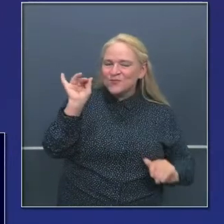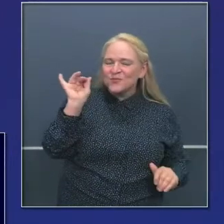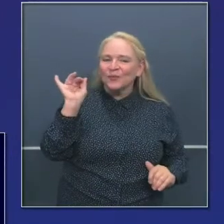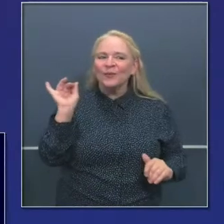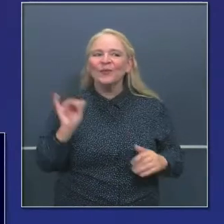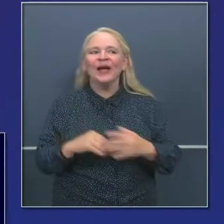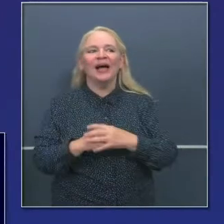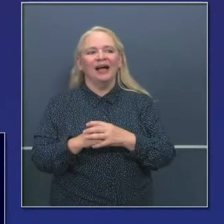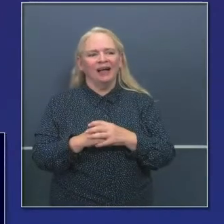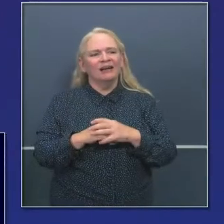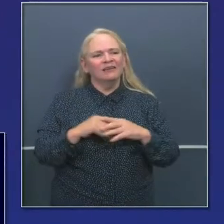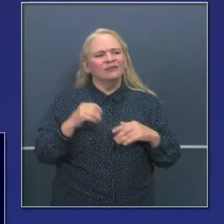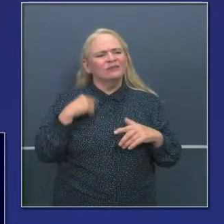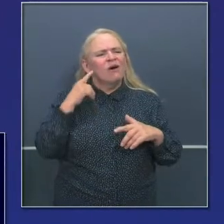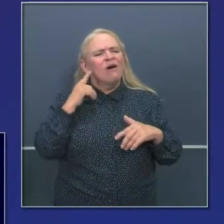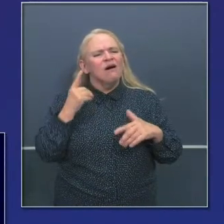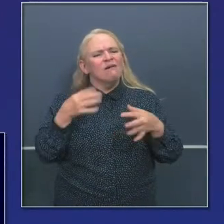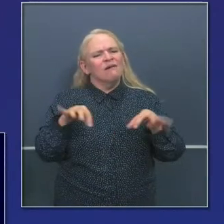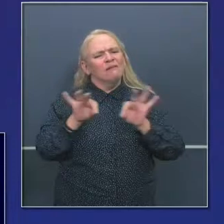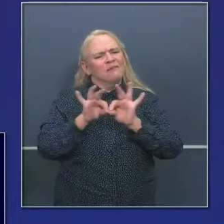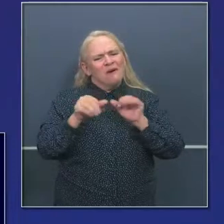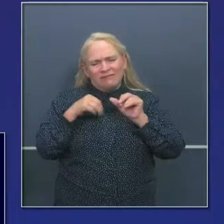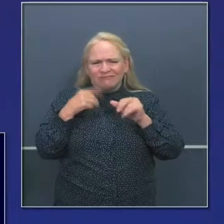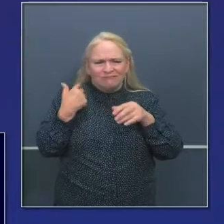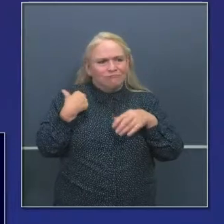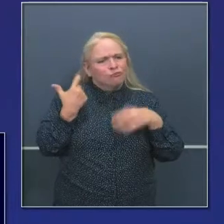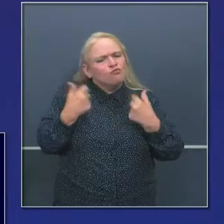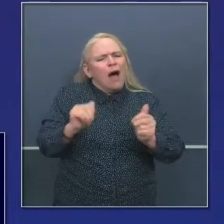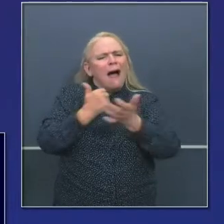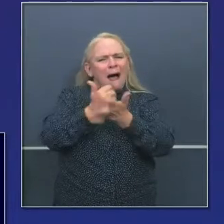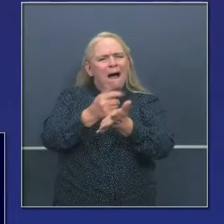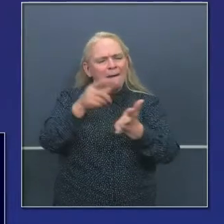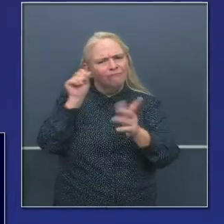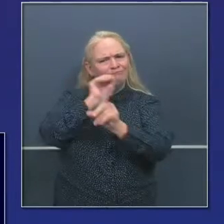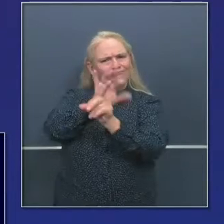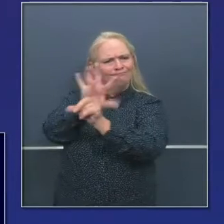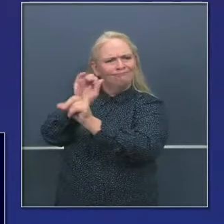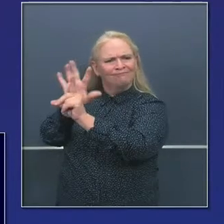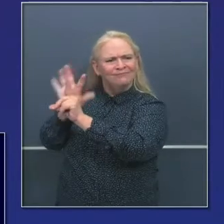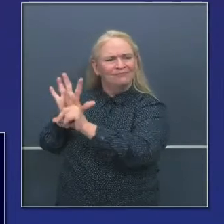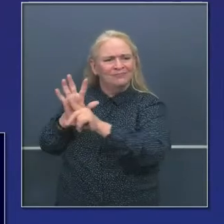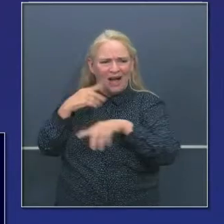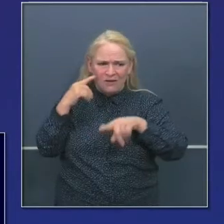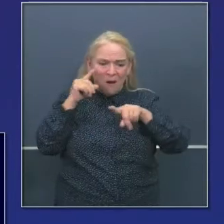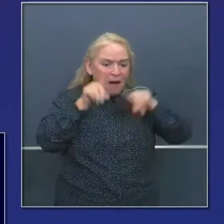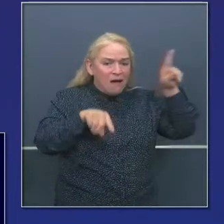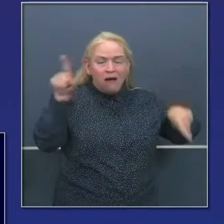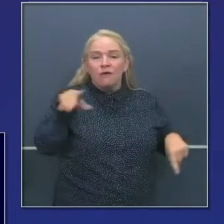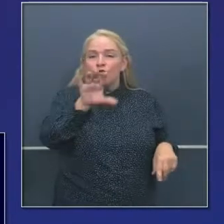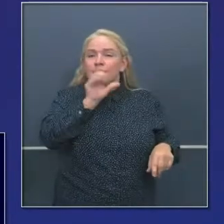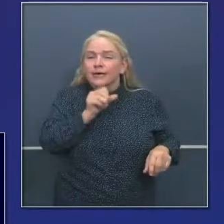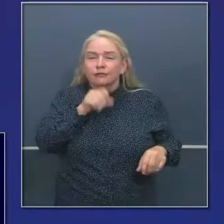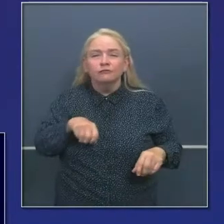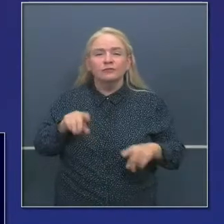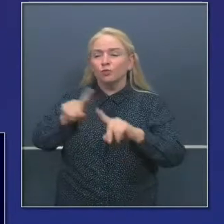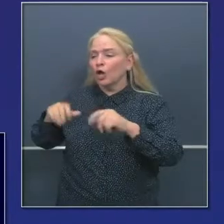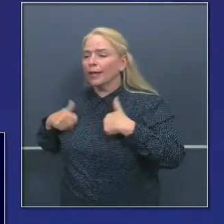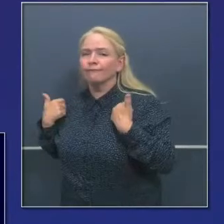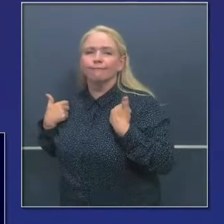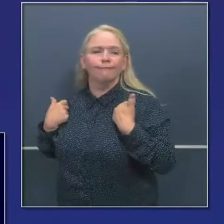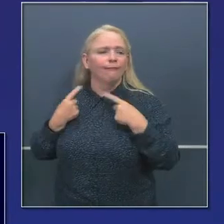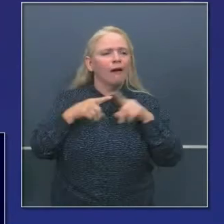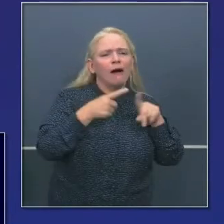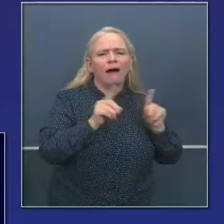really break the barriers in terms of breaking down, meeting people where they are by age, demographic, whether or not they're